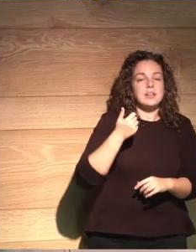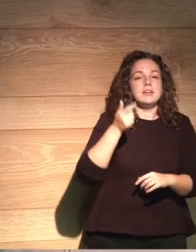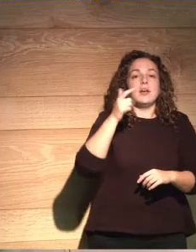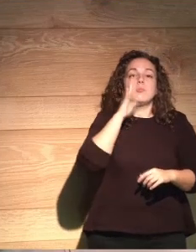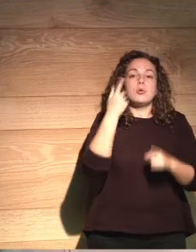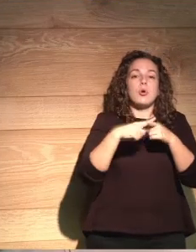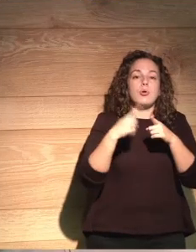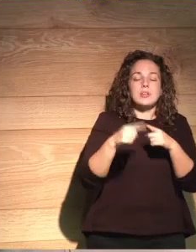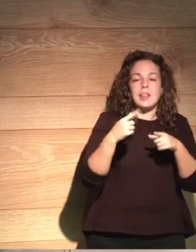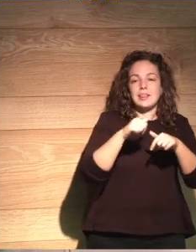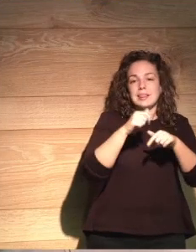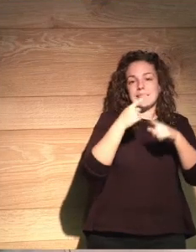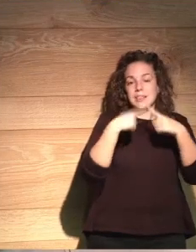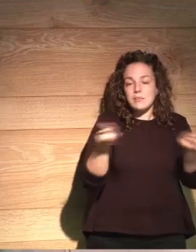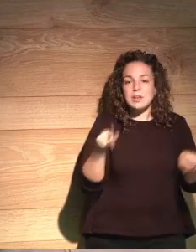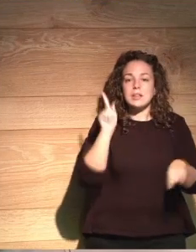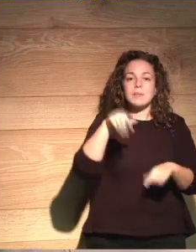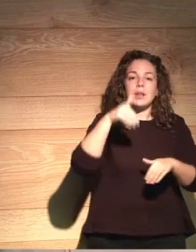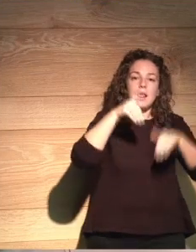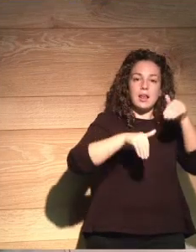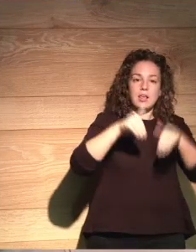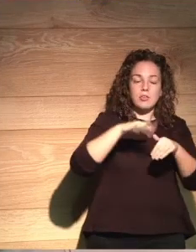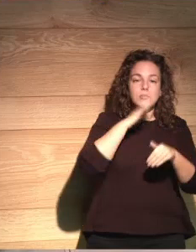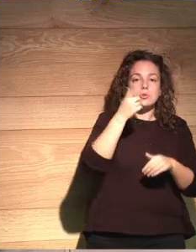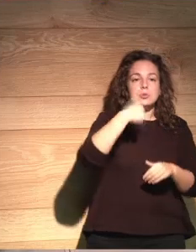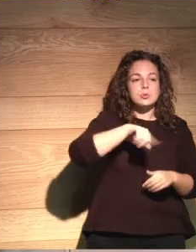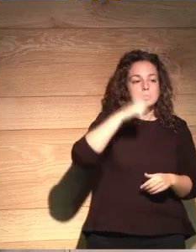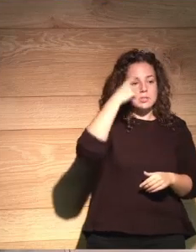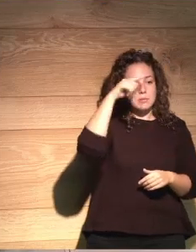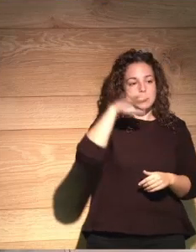dubious uses of those social networks and those technologies.